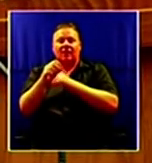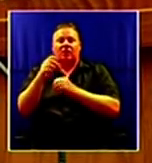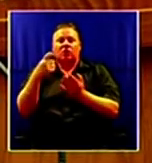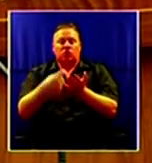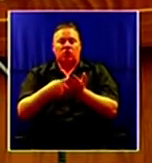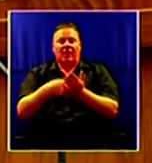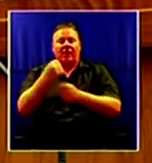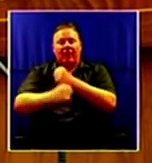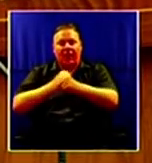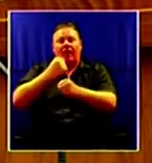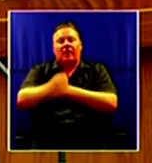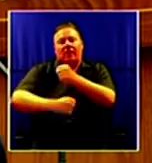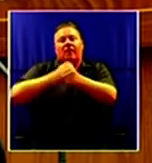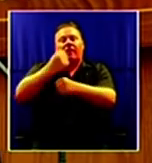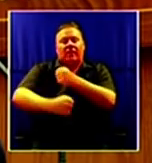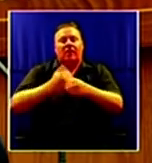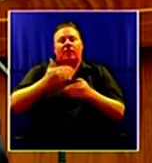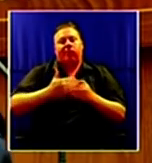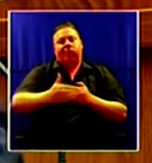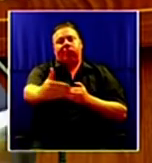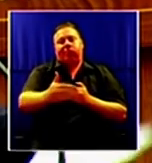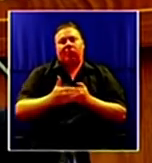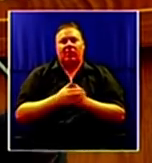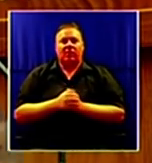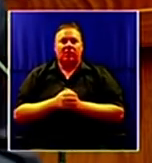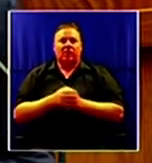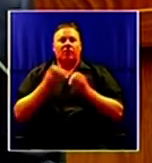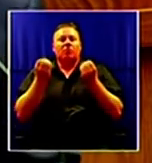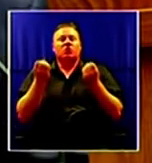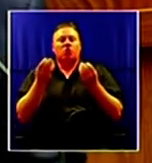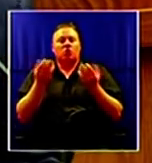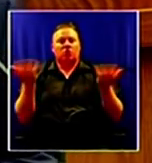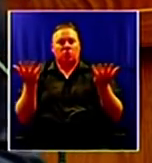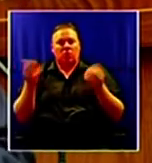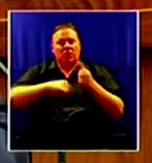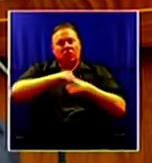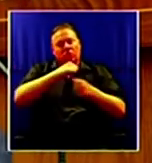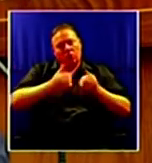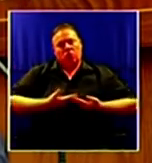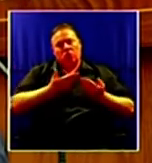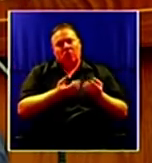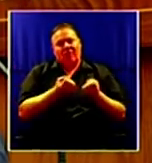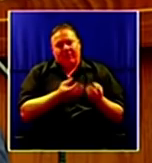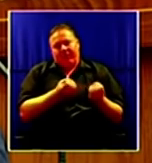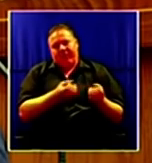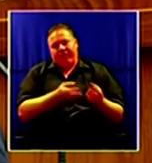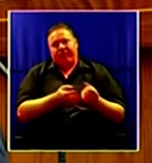term, the majority of which goes to social services, about 56%.